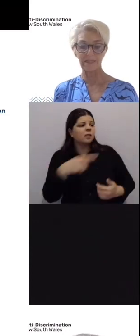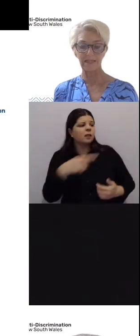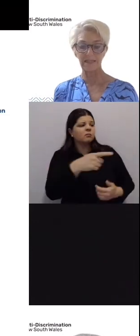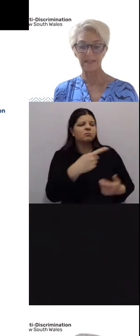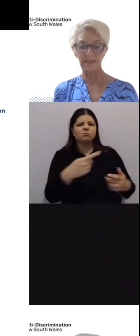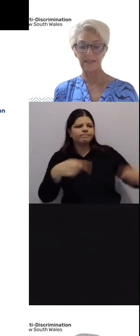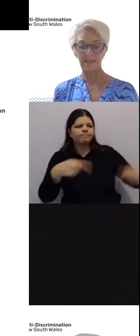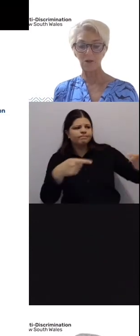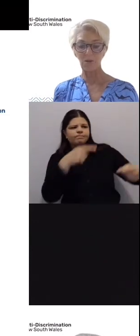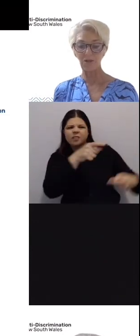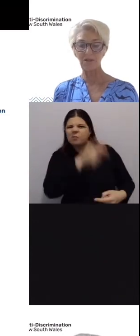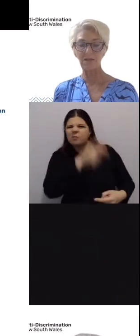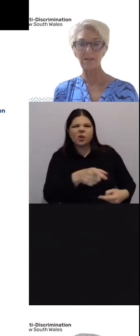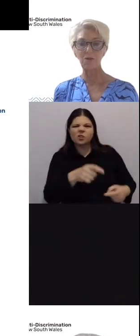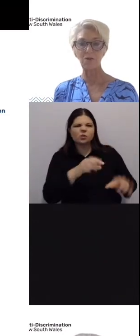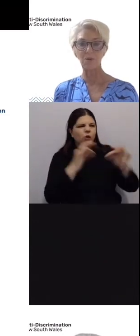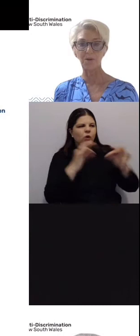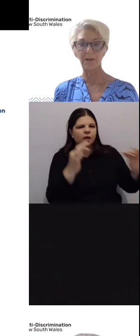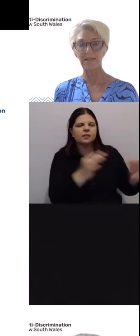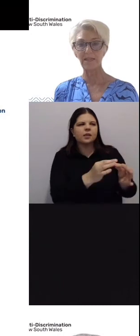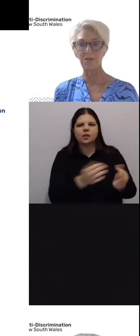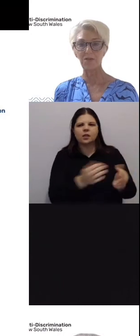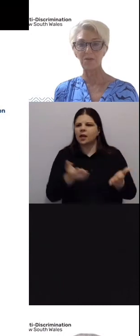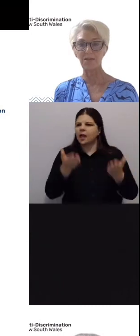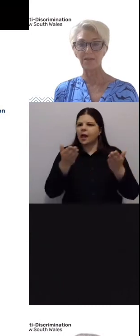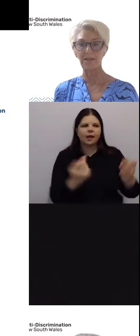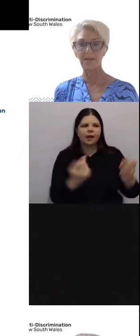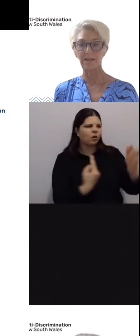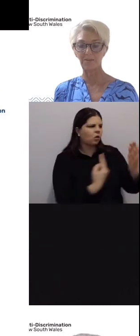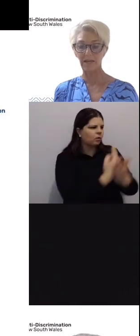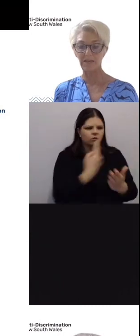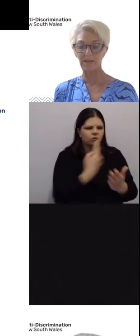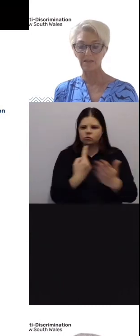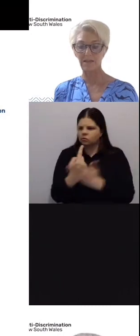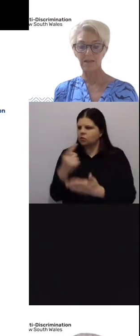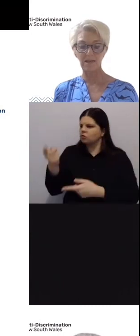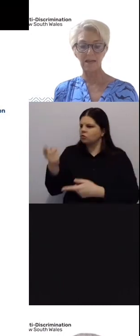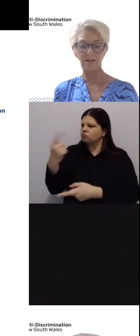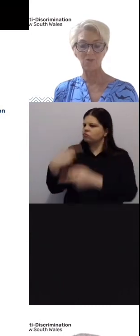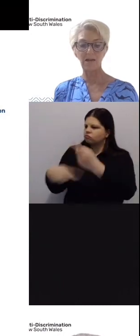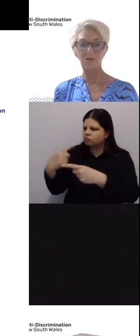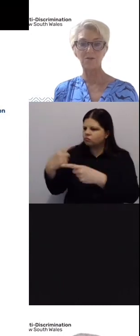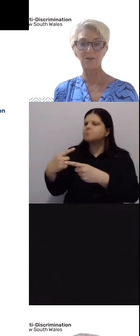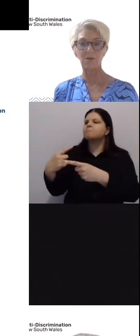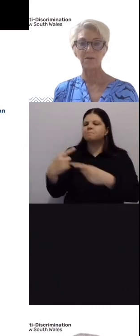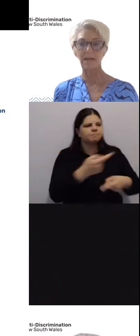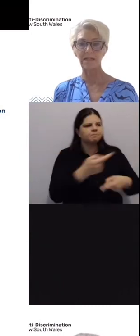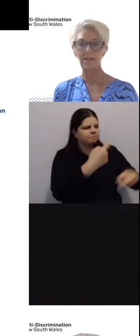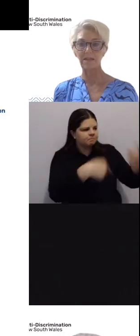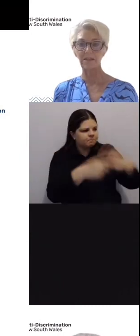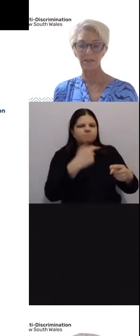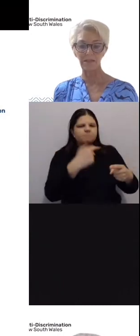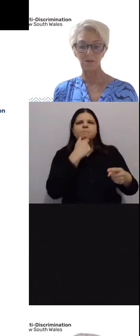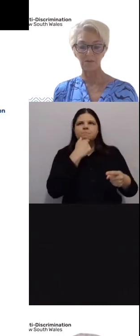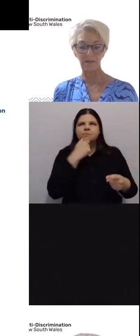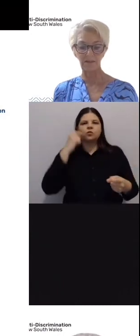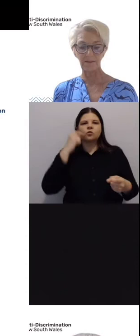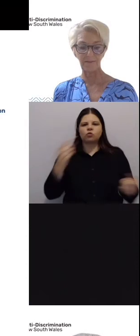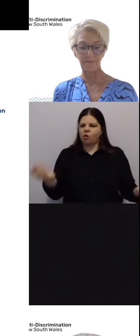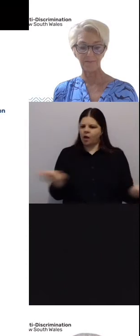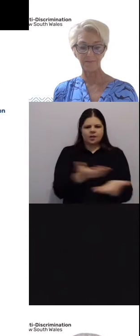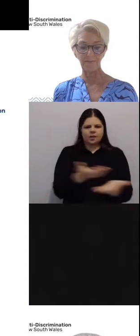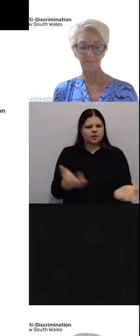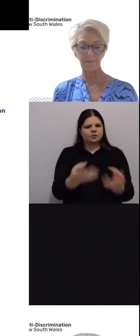is against the opportunity to talk about the issues in the complaint and try to resolve the matter